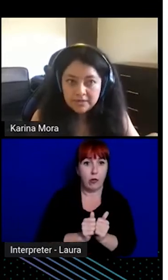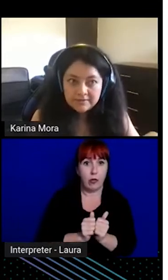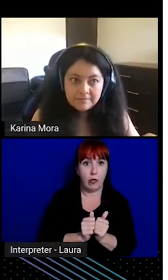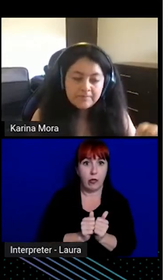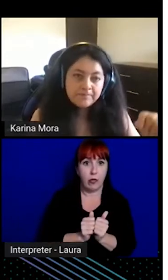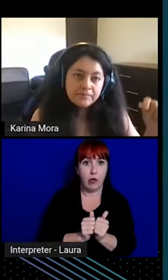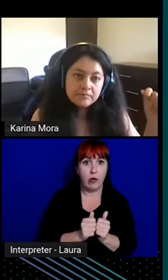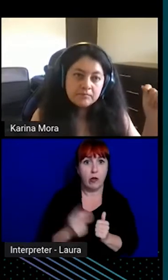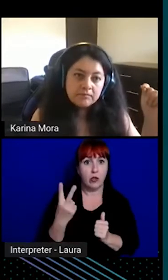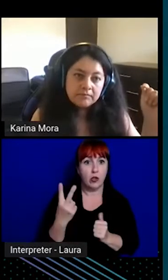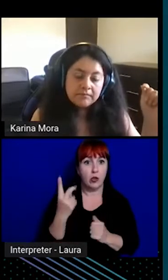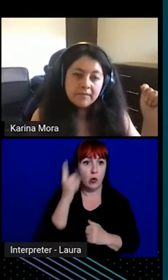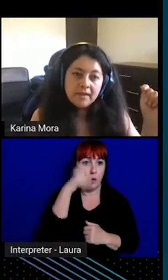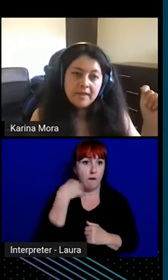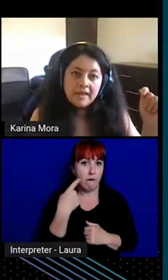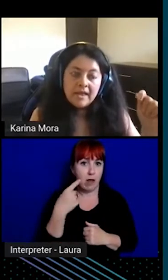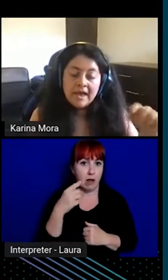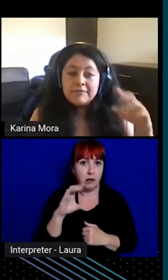the monolith.